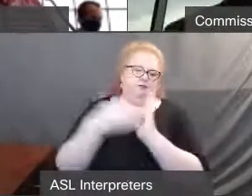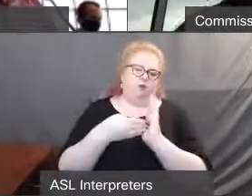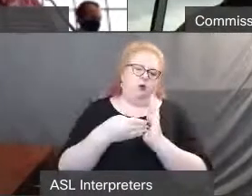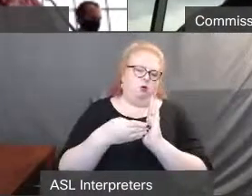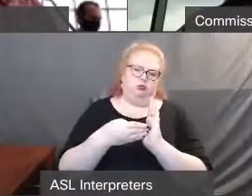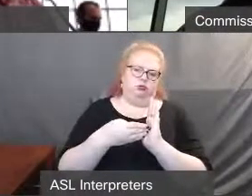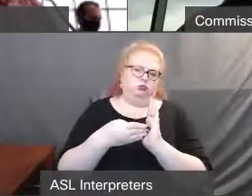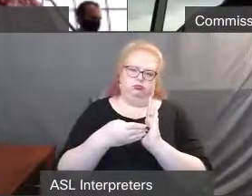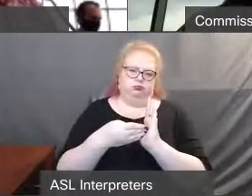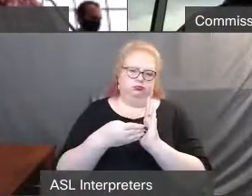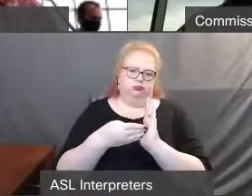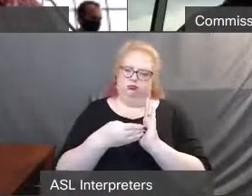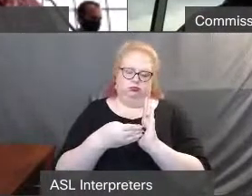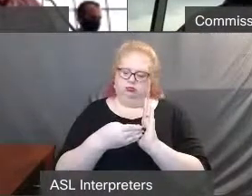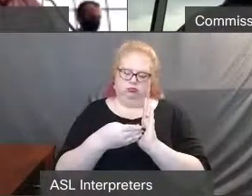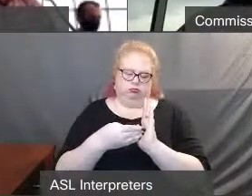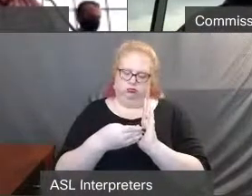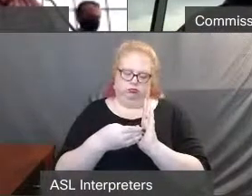this project.